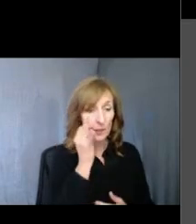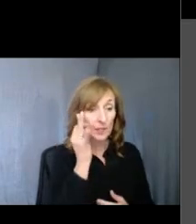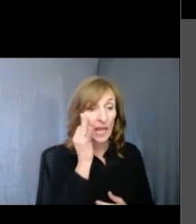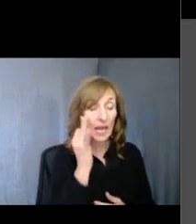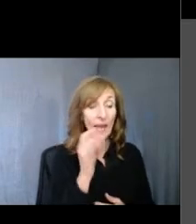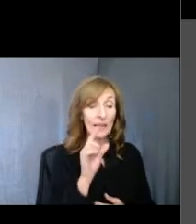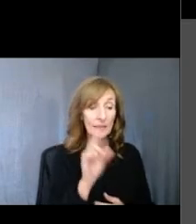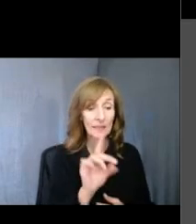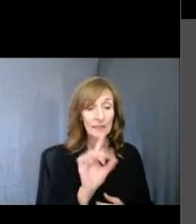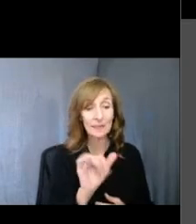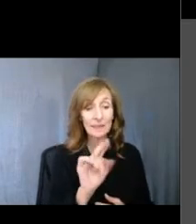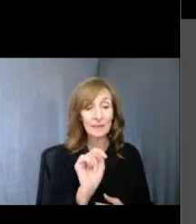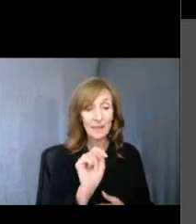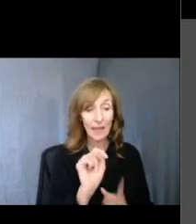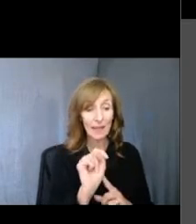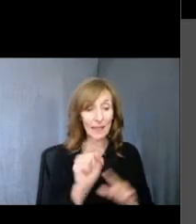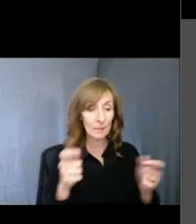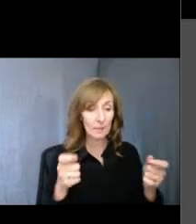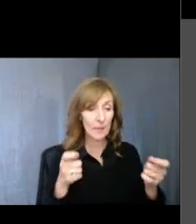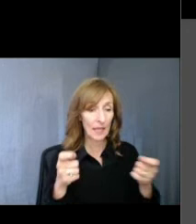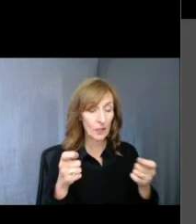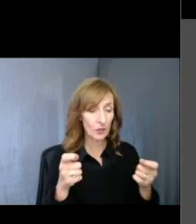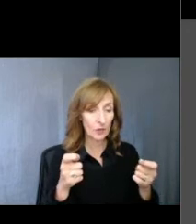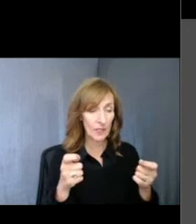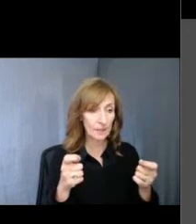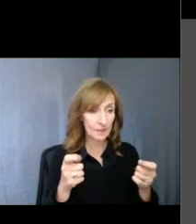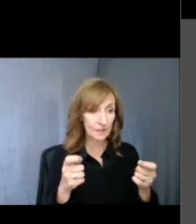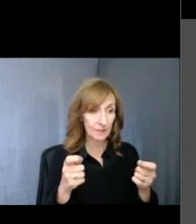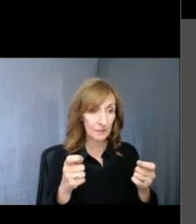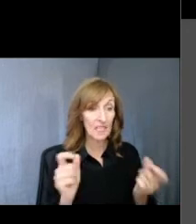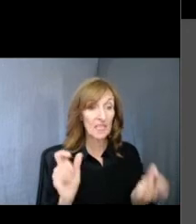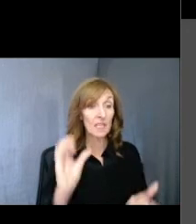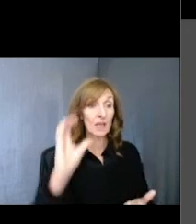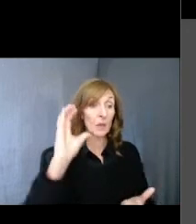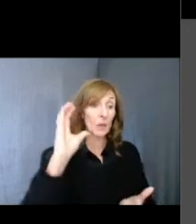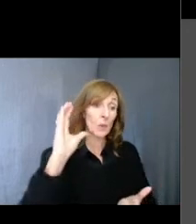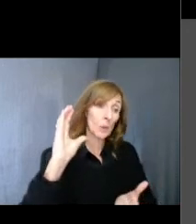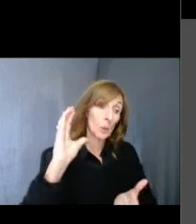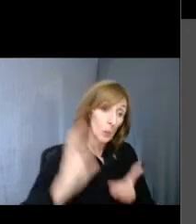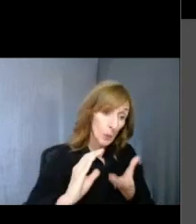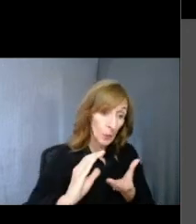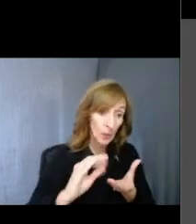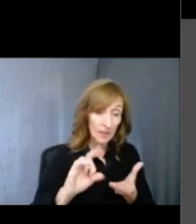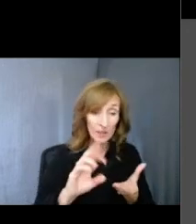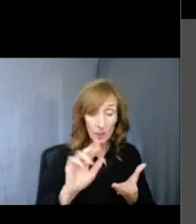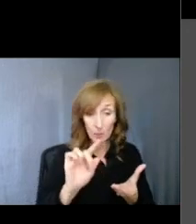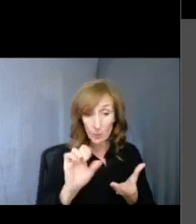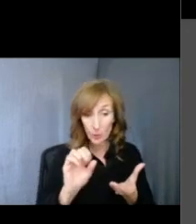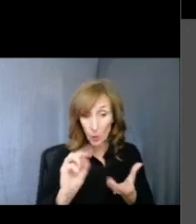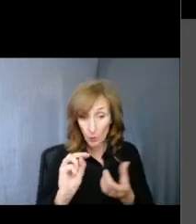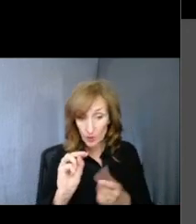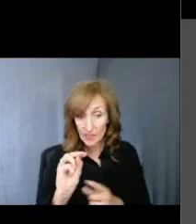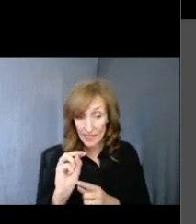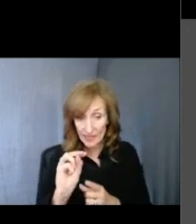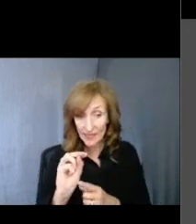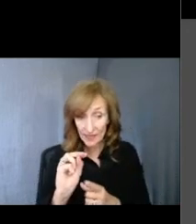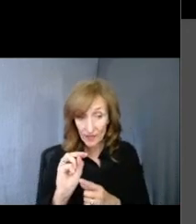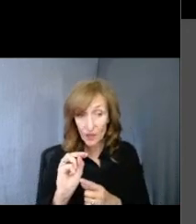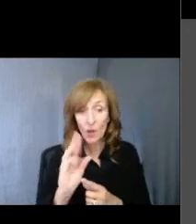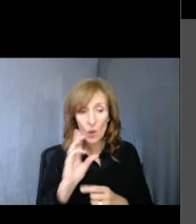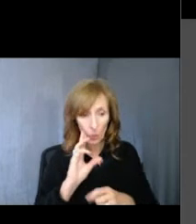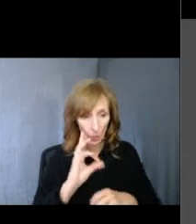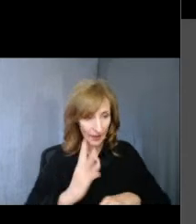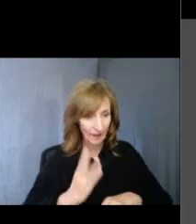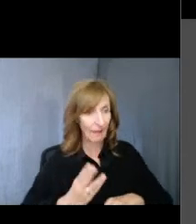There's no question that reducing the amount of protein in the diet of a cat will increase their longevity if they have kidney